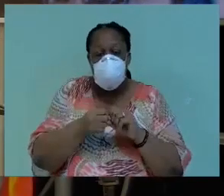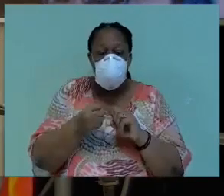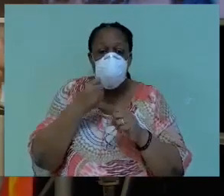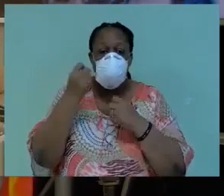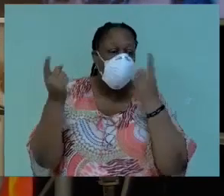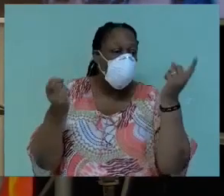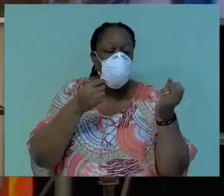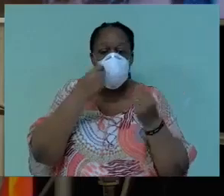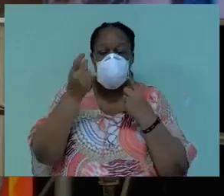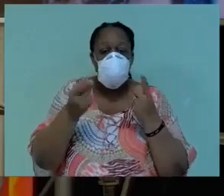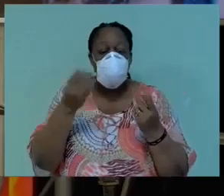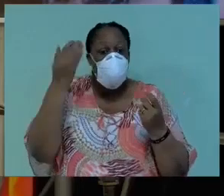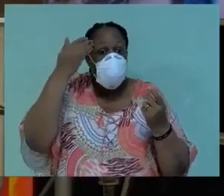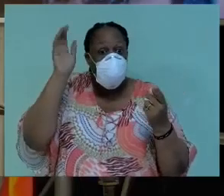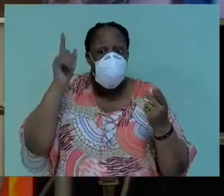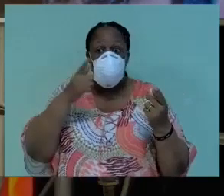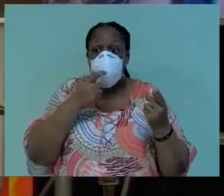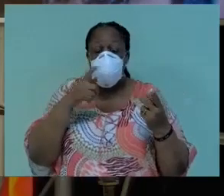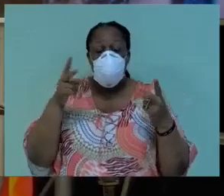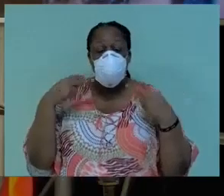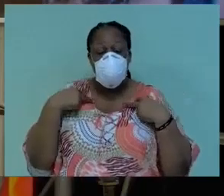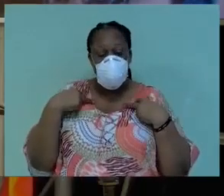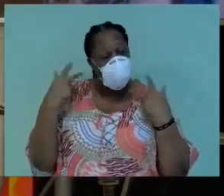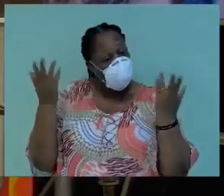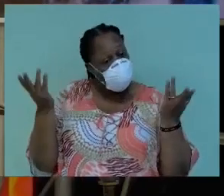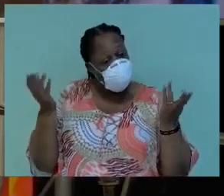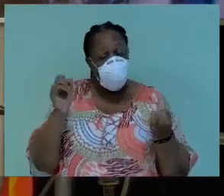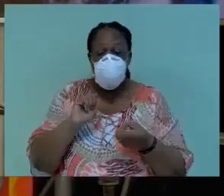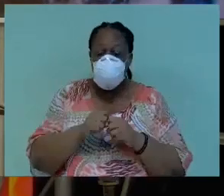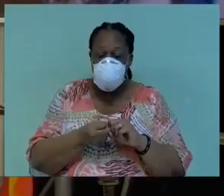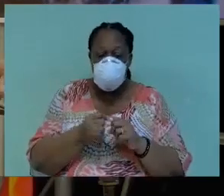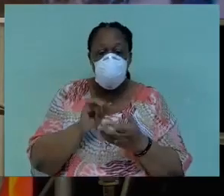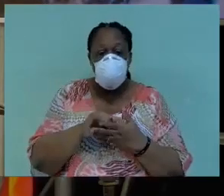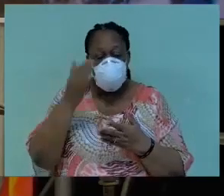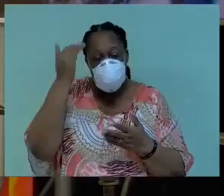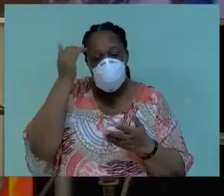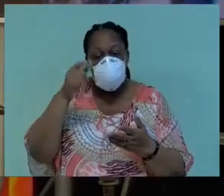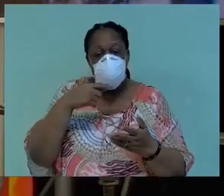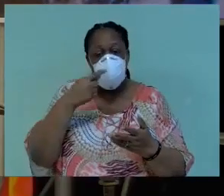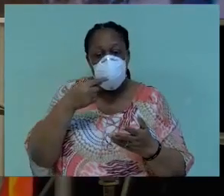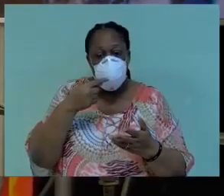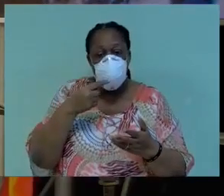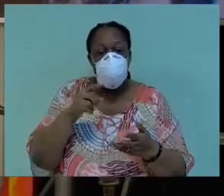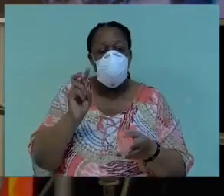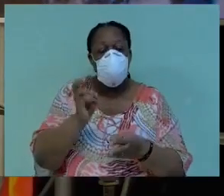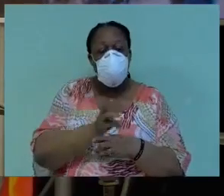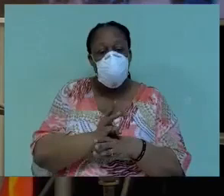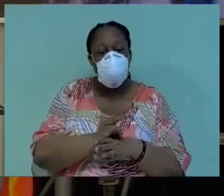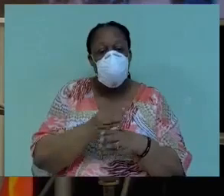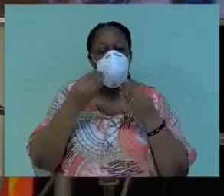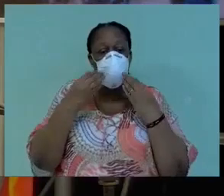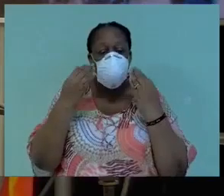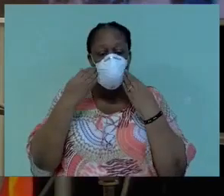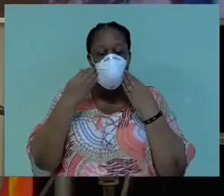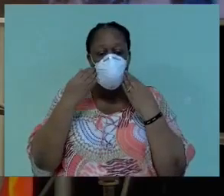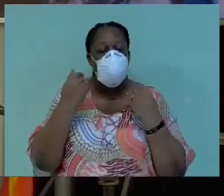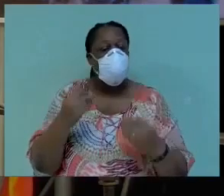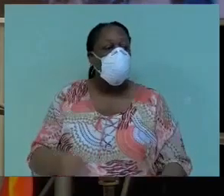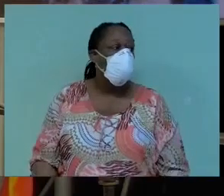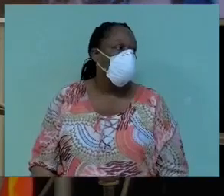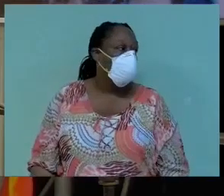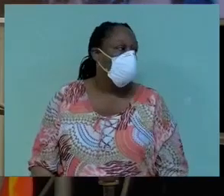single person who is in the public domain, they should be suspected of having COVID-19. And